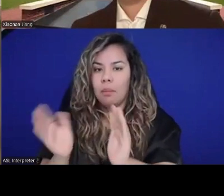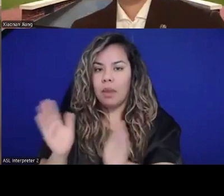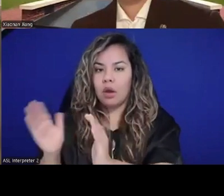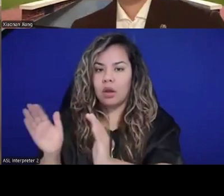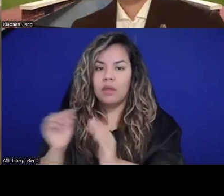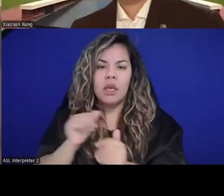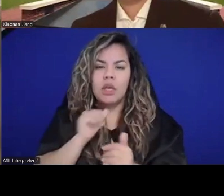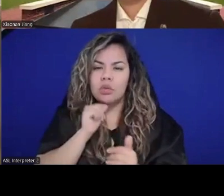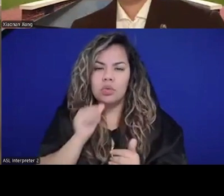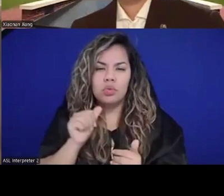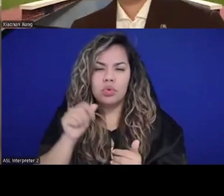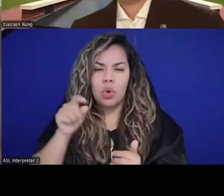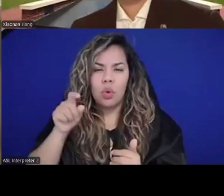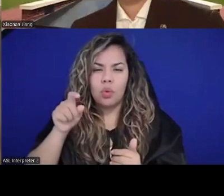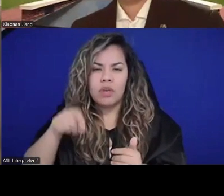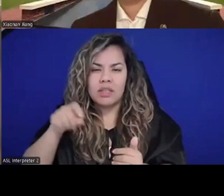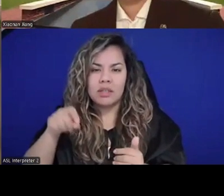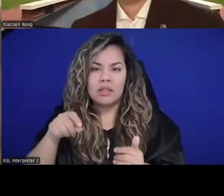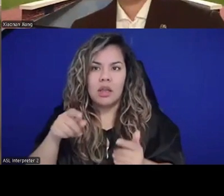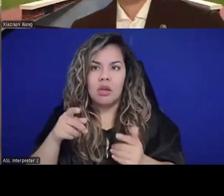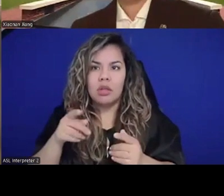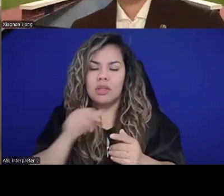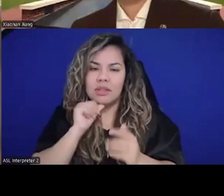one context to the other.